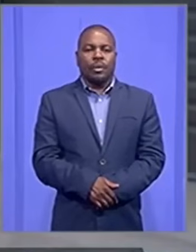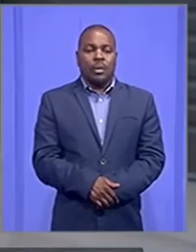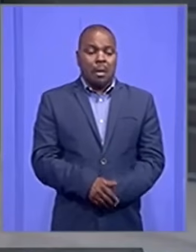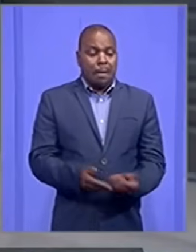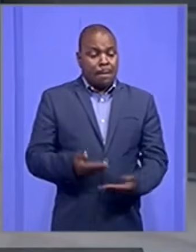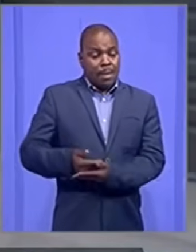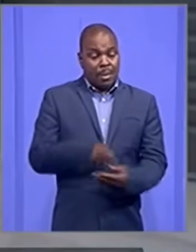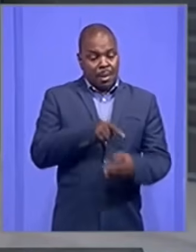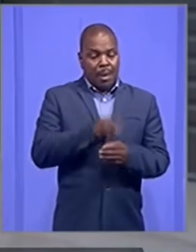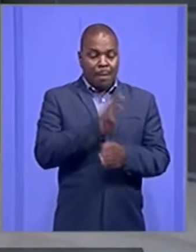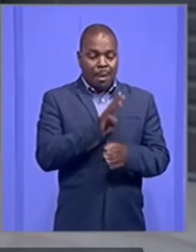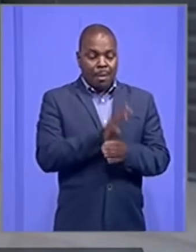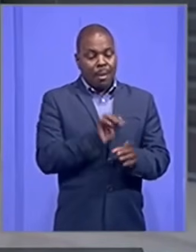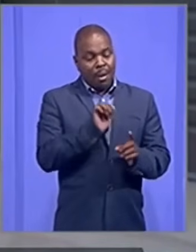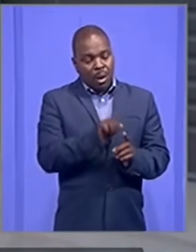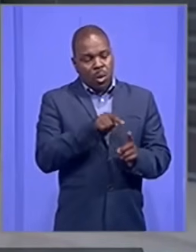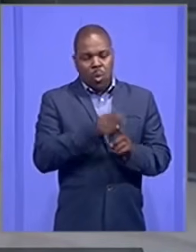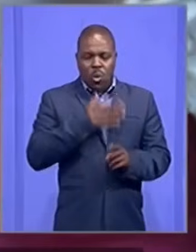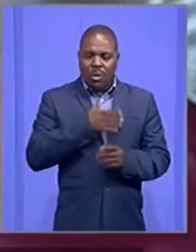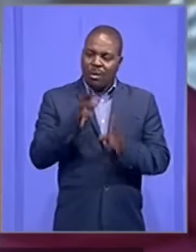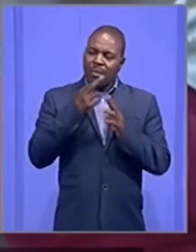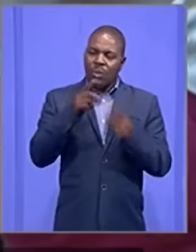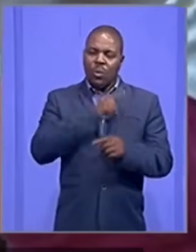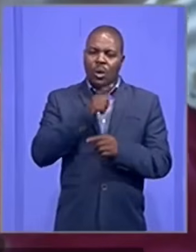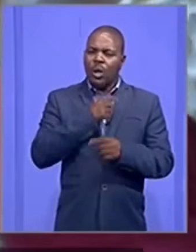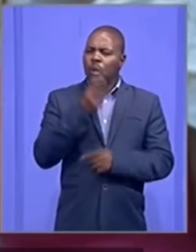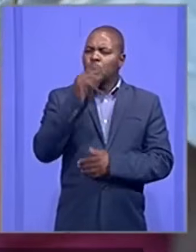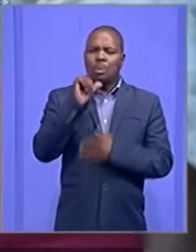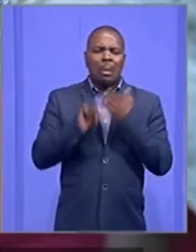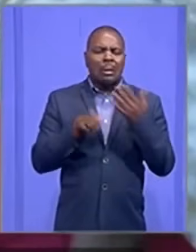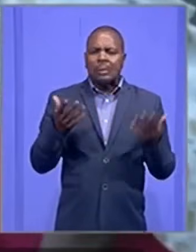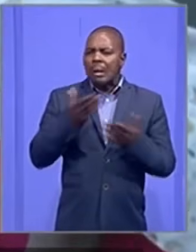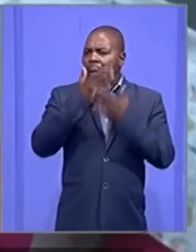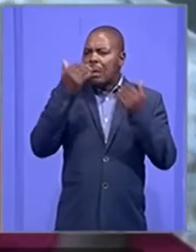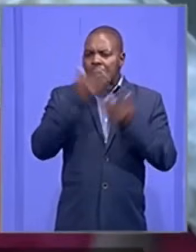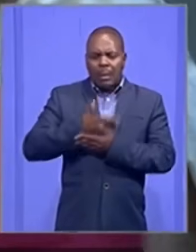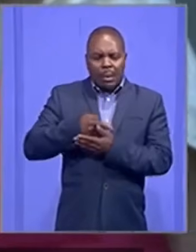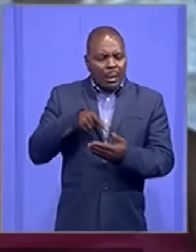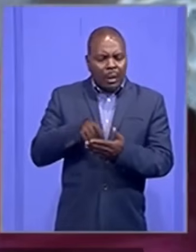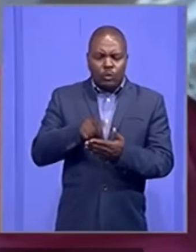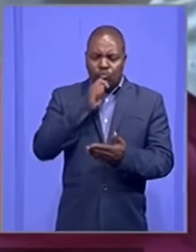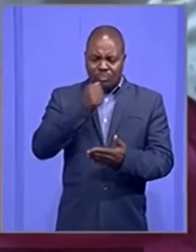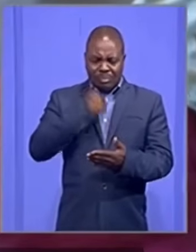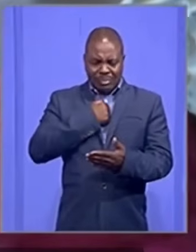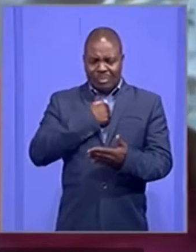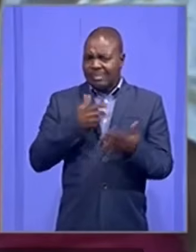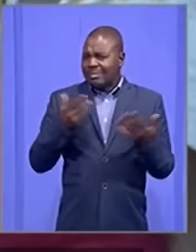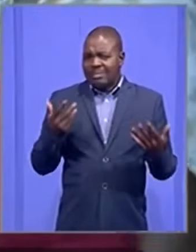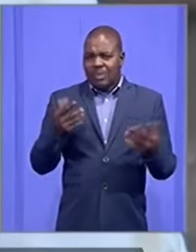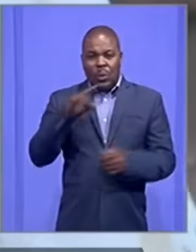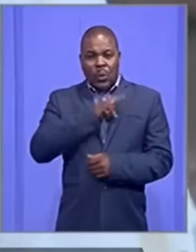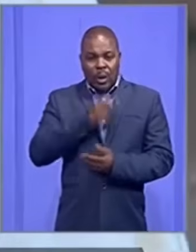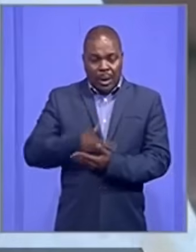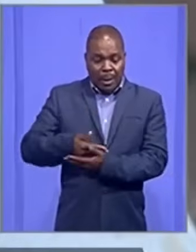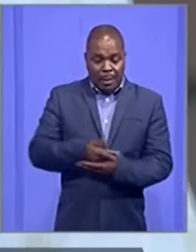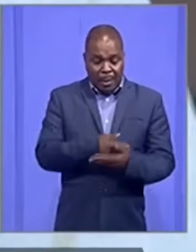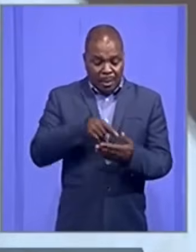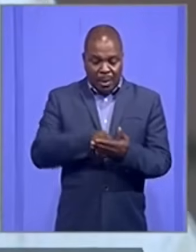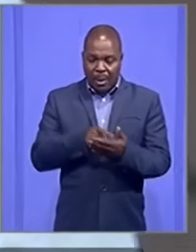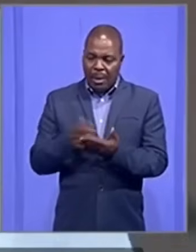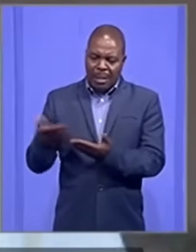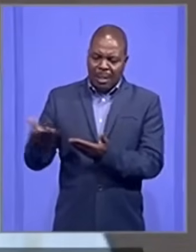yo o nyakana le dikarabo ke dikgwedi tše pedi bjale a sena botlhatsi bja gore lesea leo a le swerego ke la gagwe nao. Se e ka gore lesea leo a filego